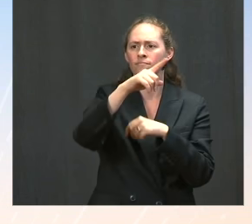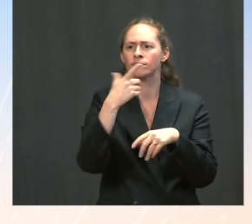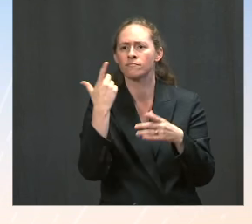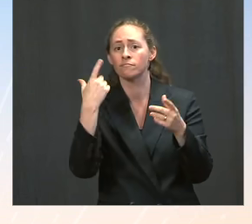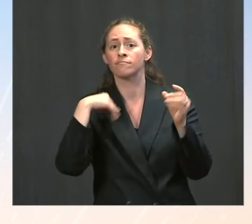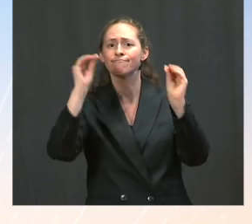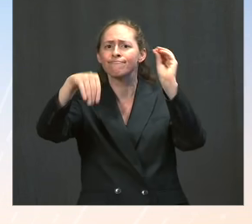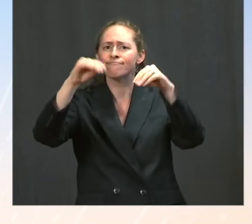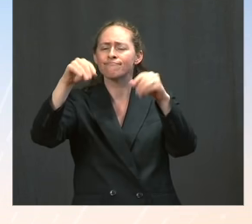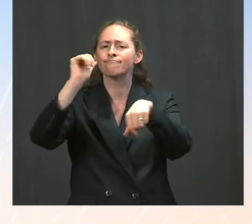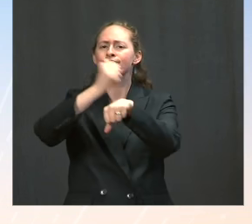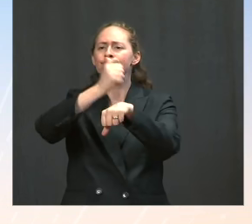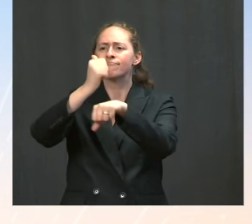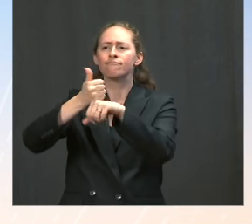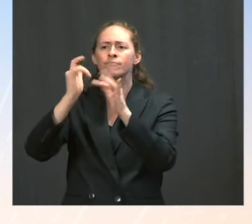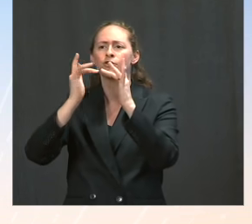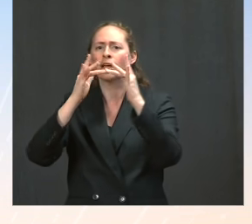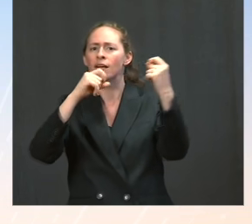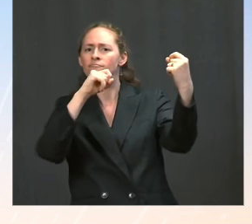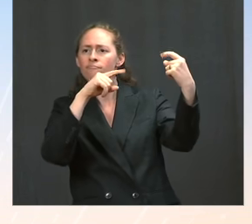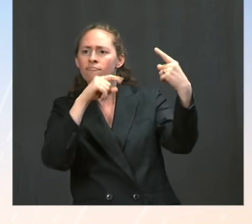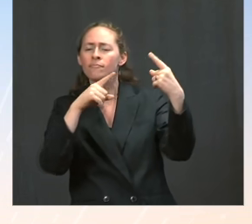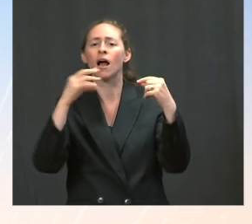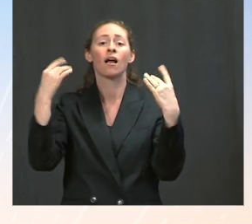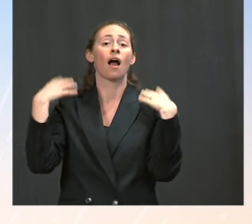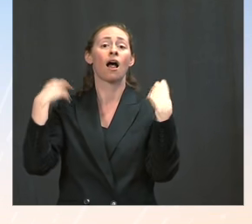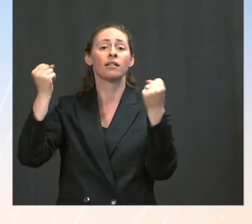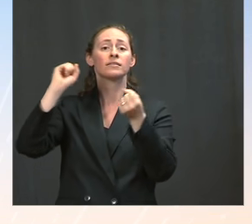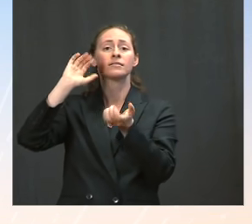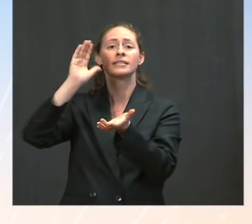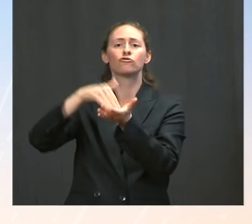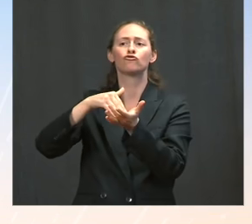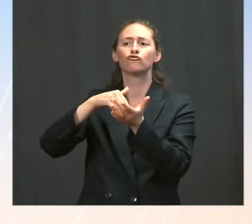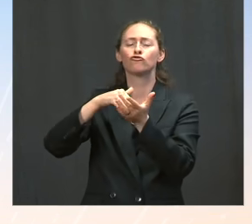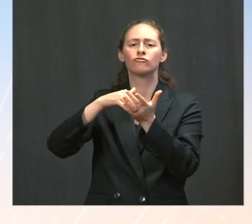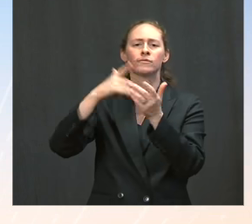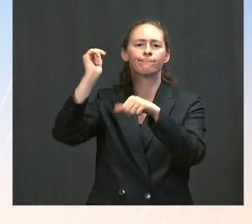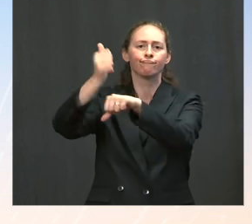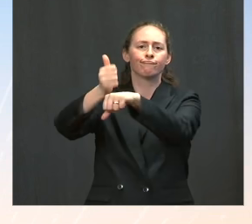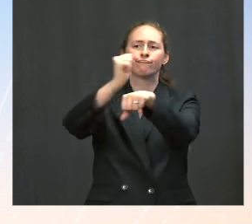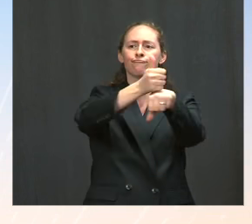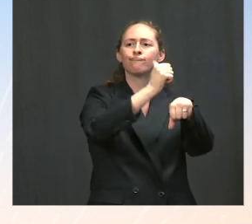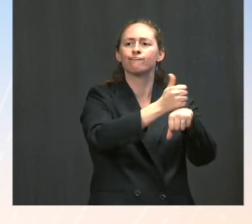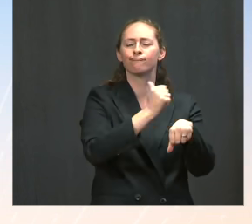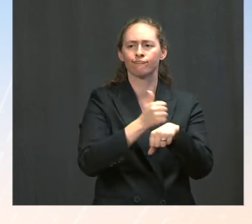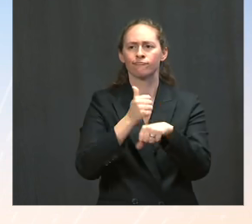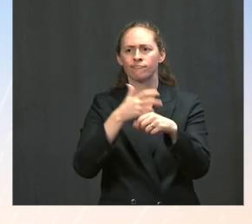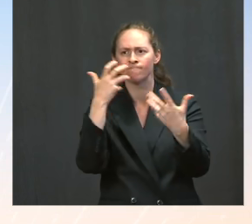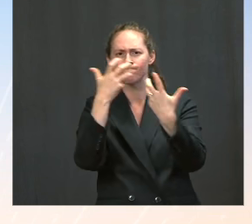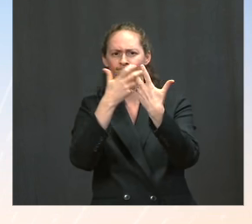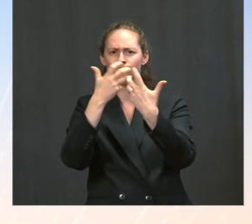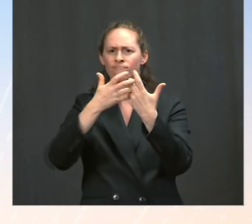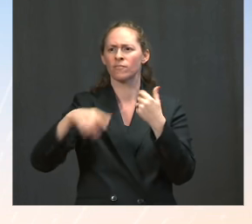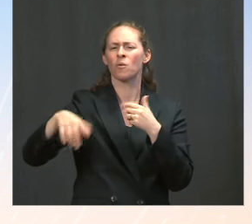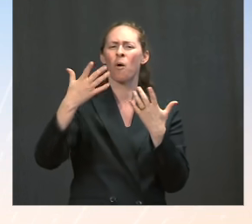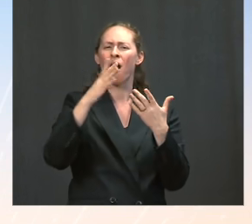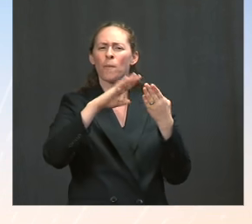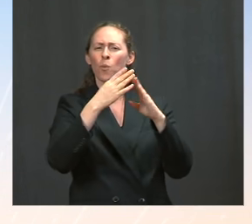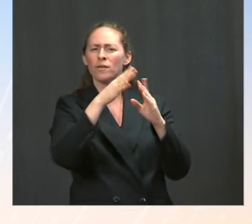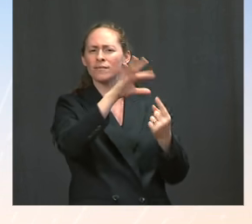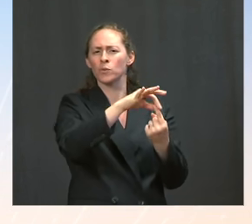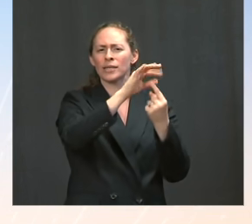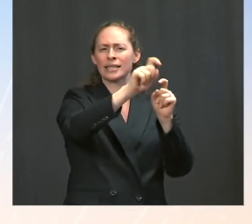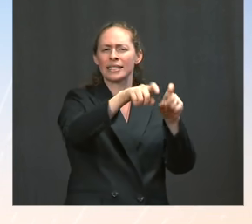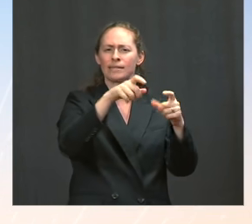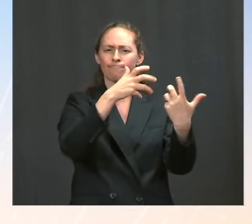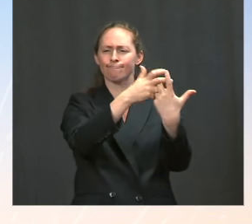deliberately designed to be flexible to meet the needs of the community. And finally, we're making a $300